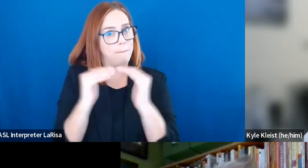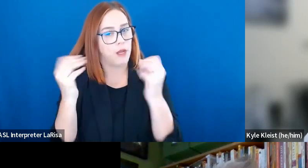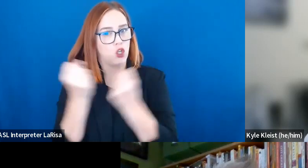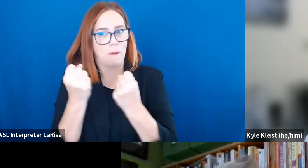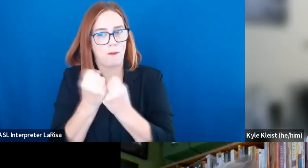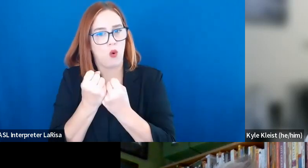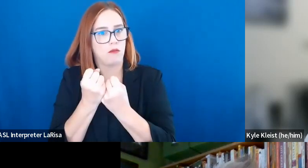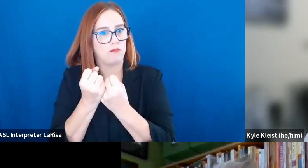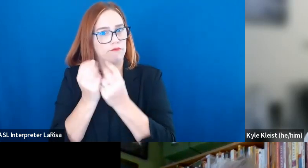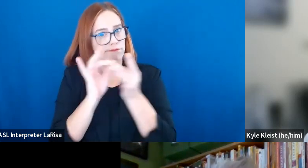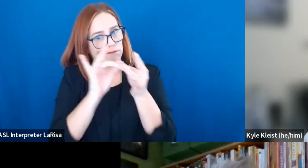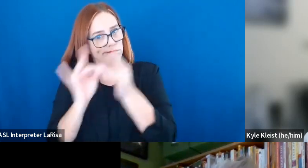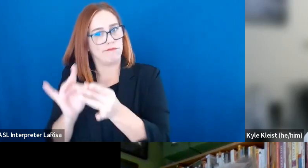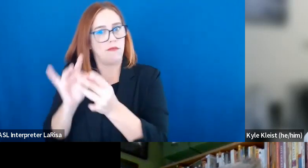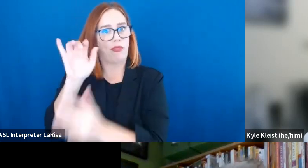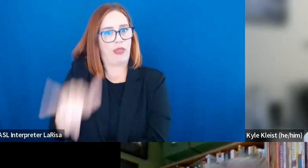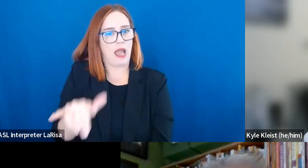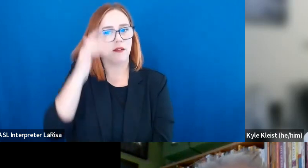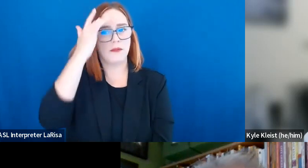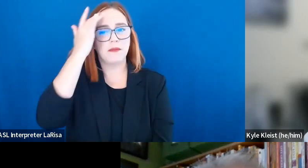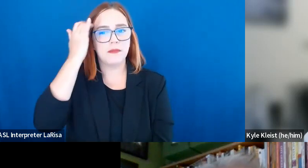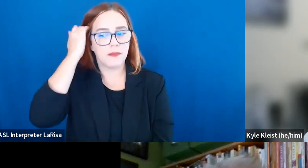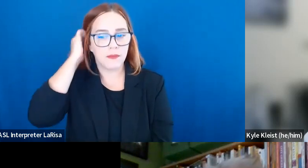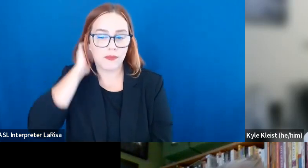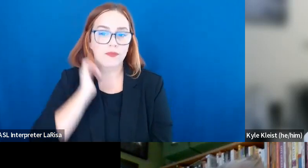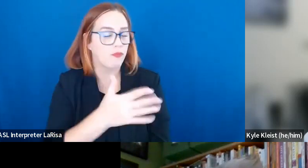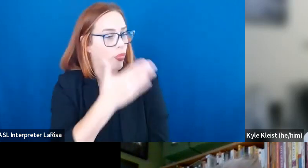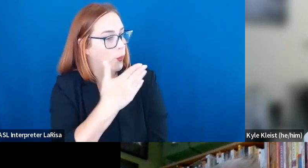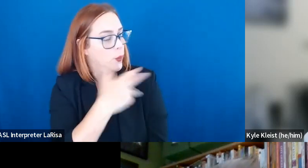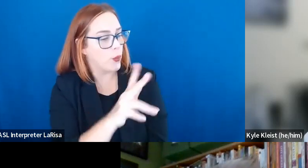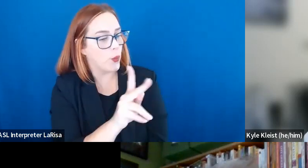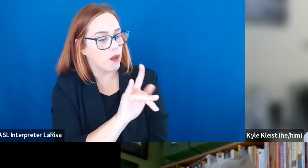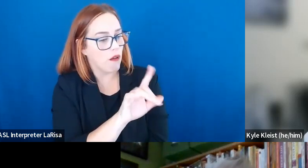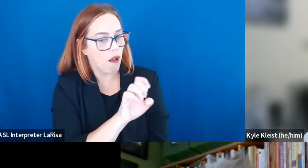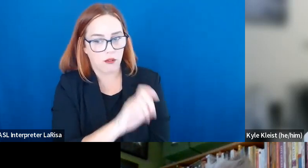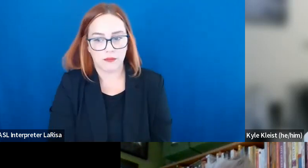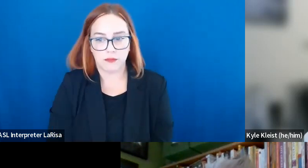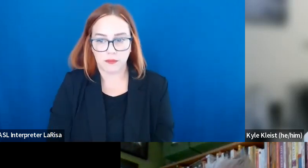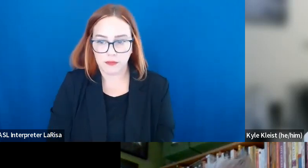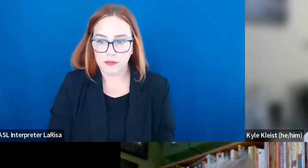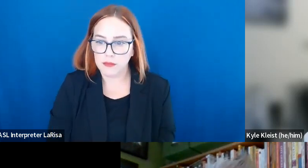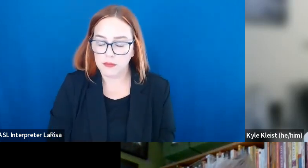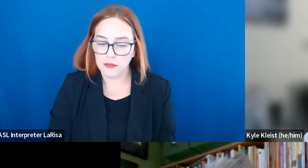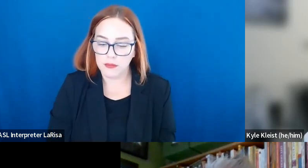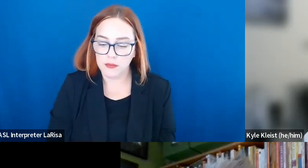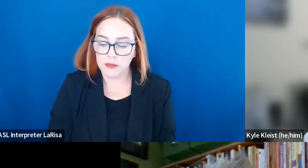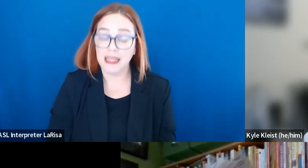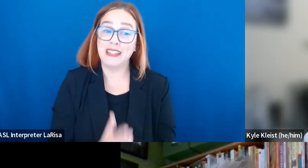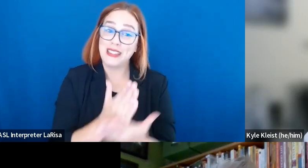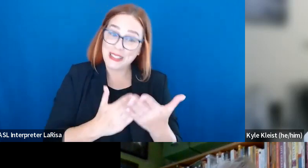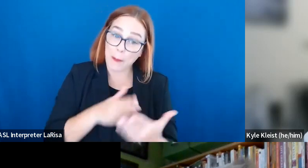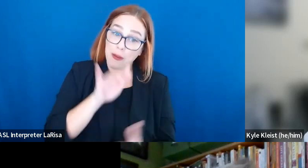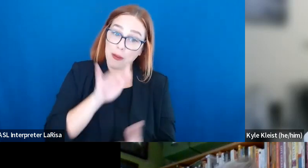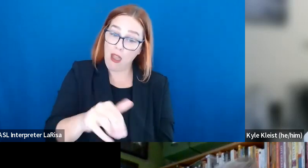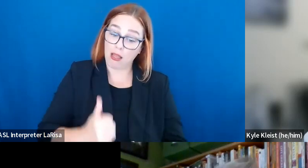Yes, and some of that, thank you, Carl, and this is Linda, and some of that lived experience came hard-earned, right?